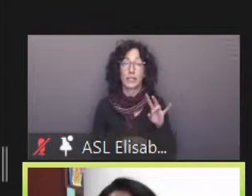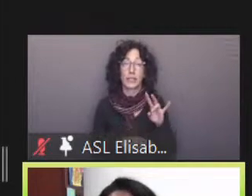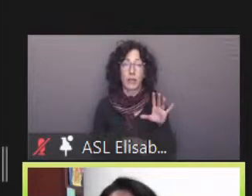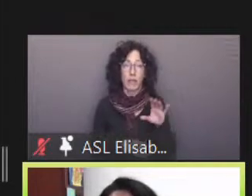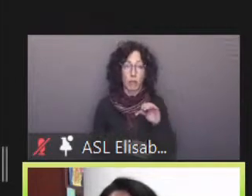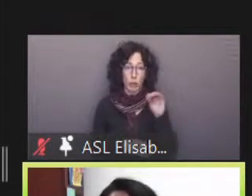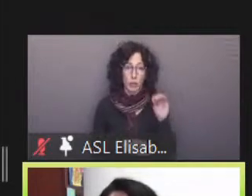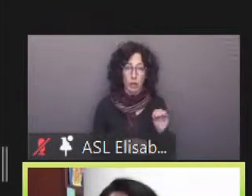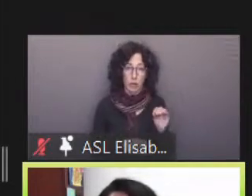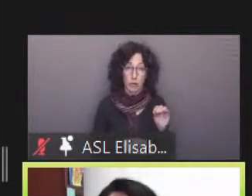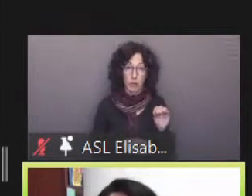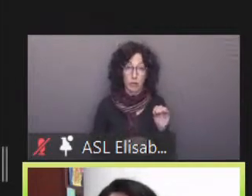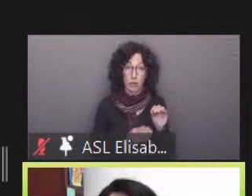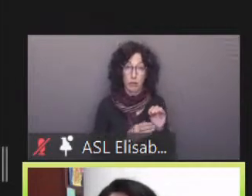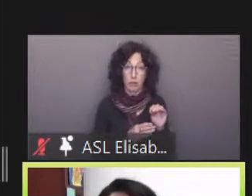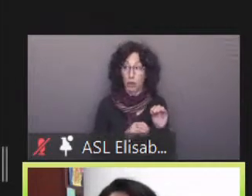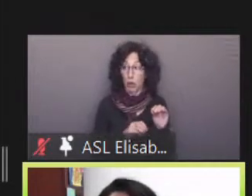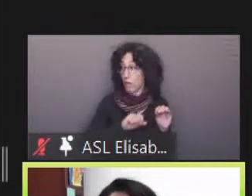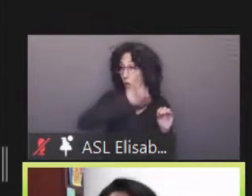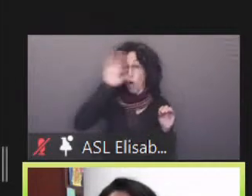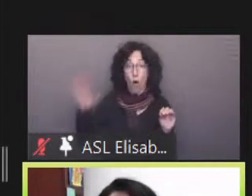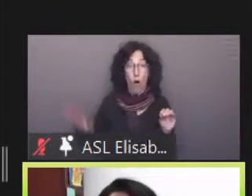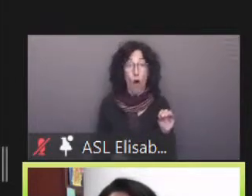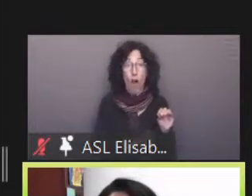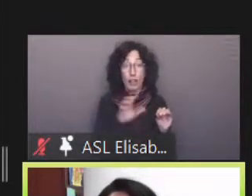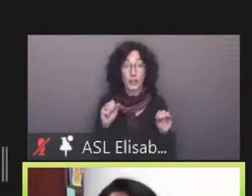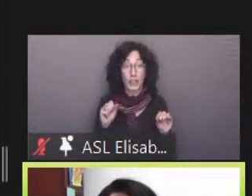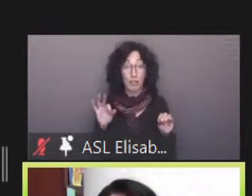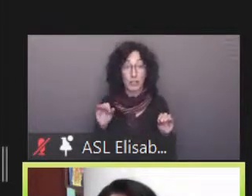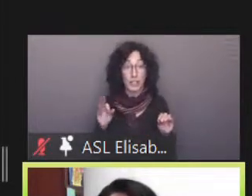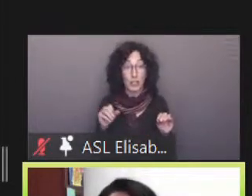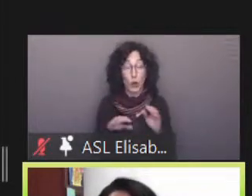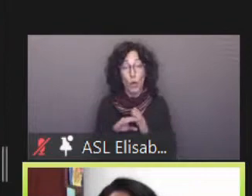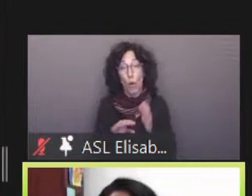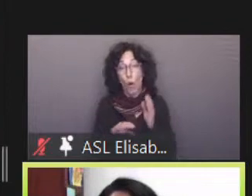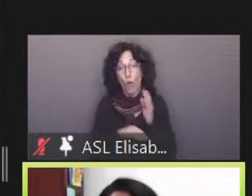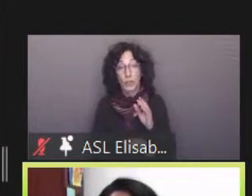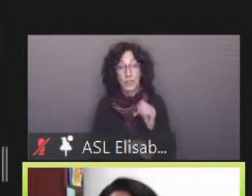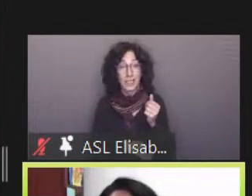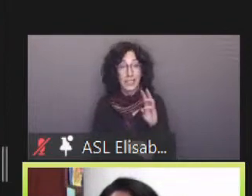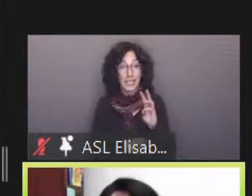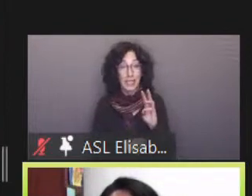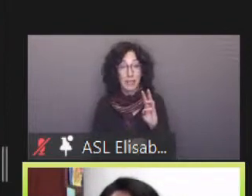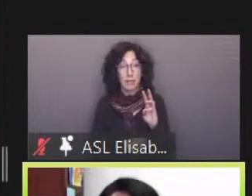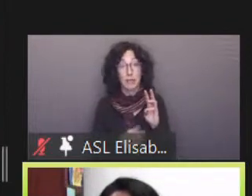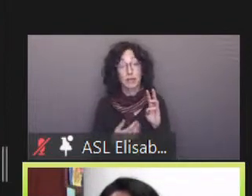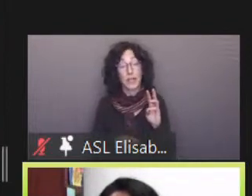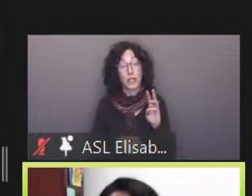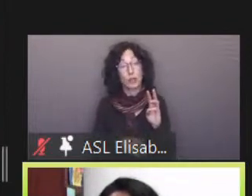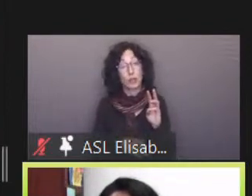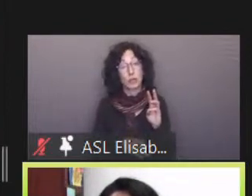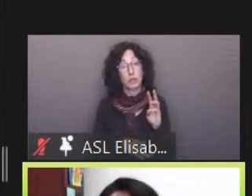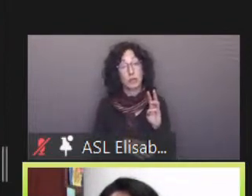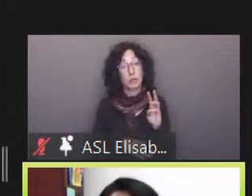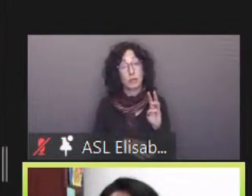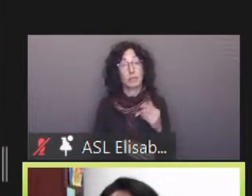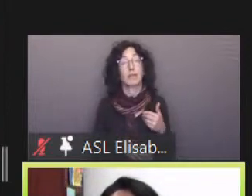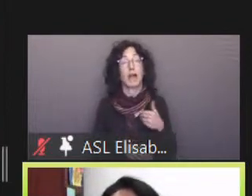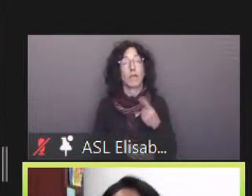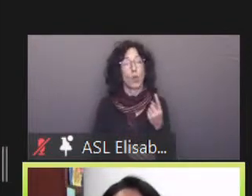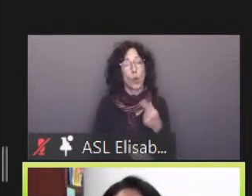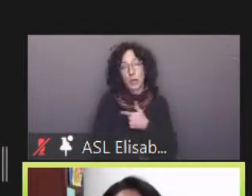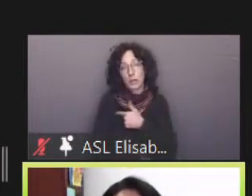75% of all San Franciscans who are over age 16 who have received at least one dose of